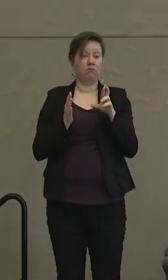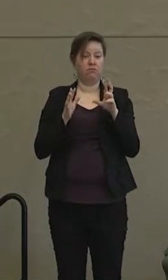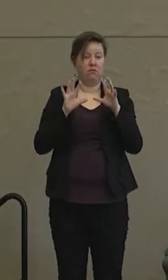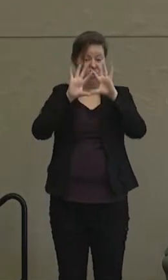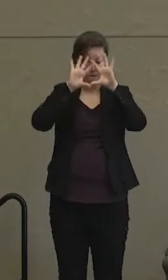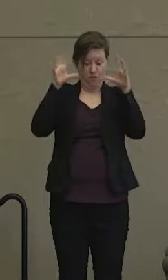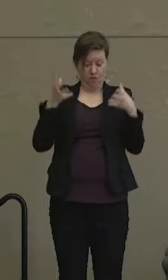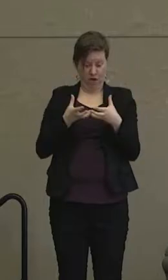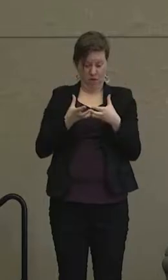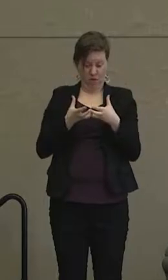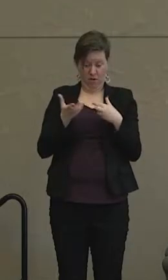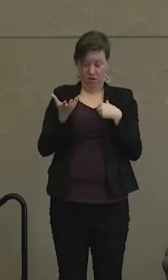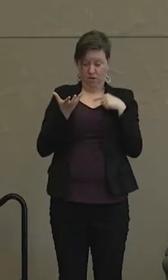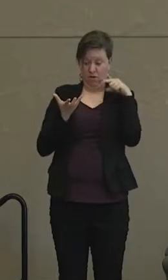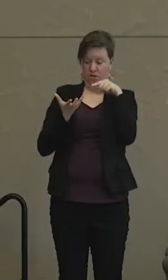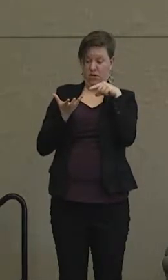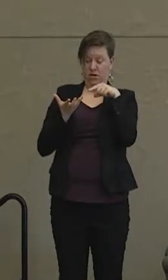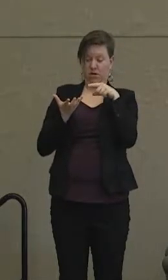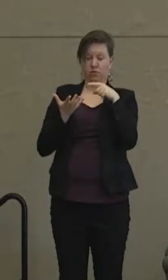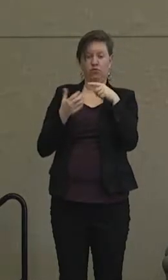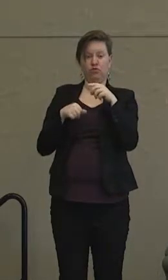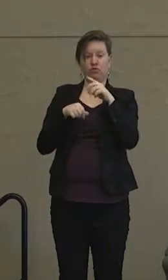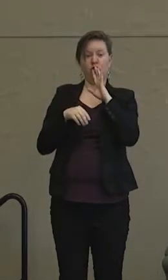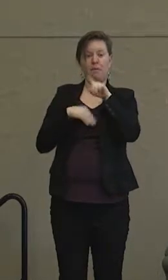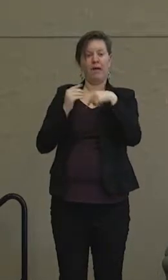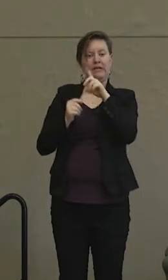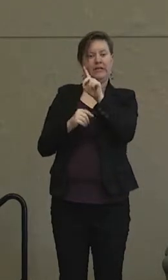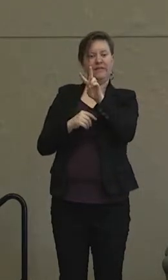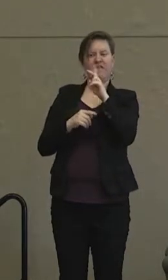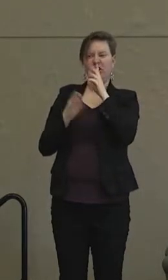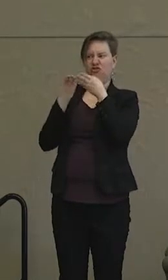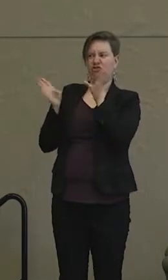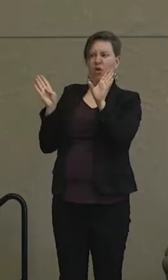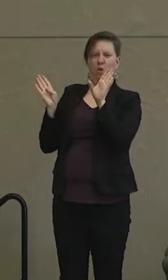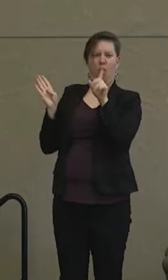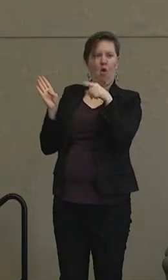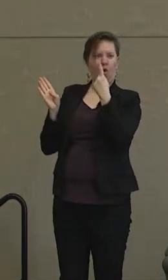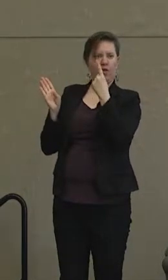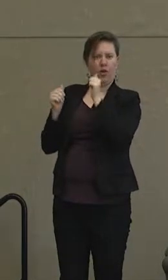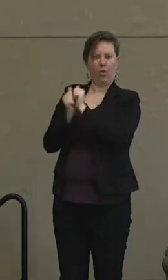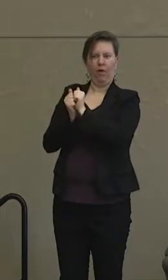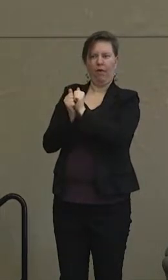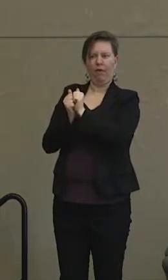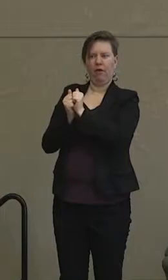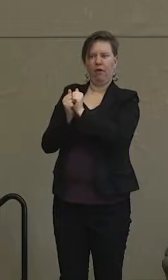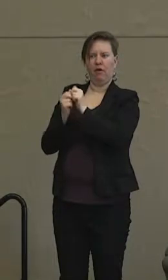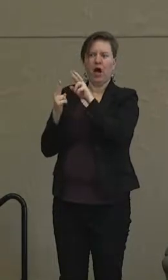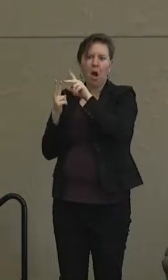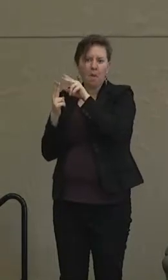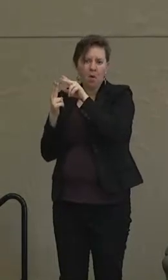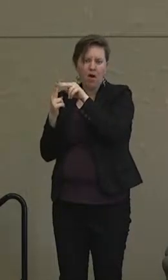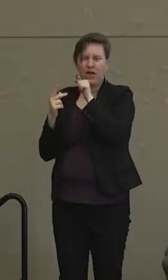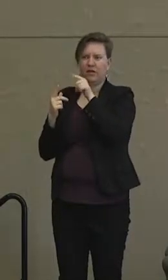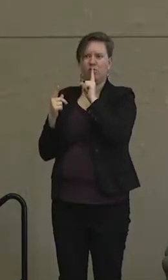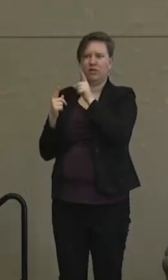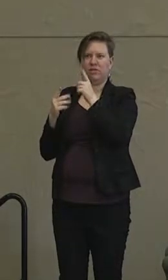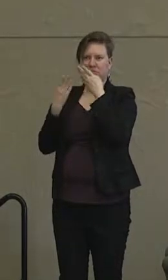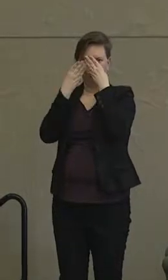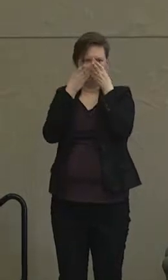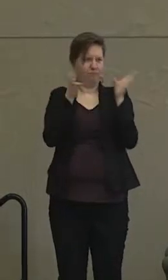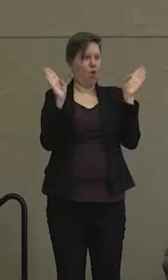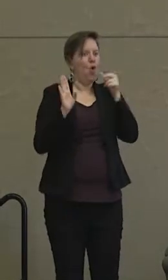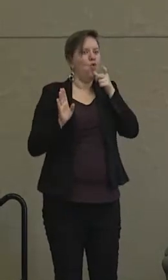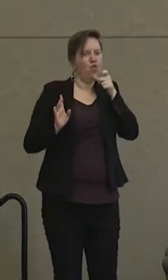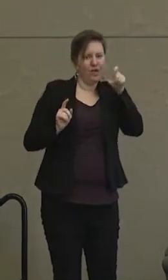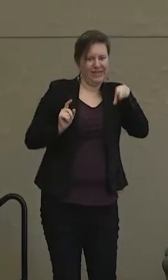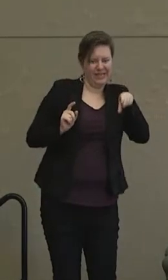the framework that has been used to kind of talk about domestic violence in this very kind of general way really doesn't speak to who actually